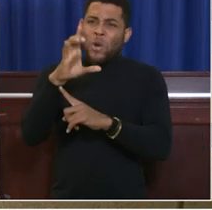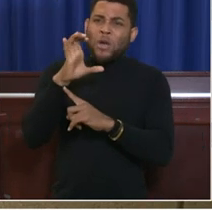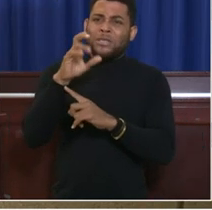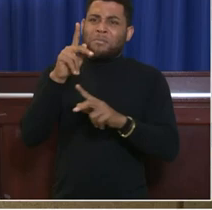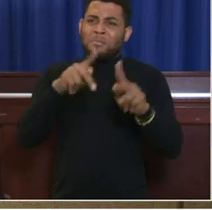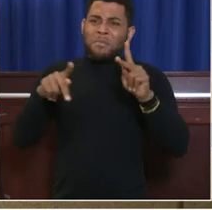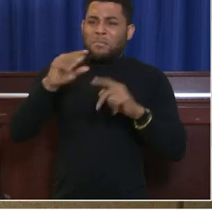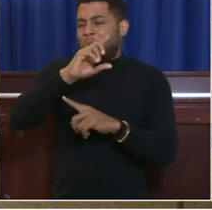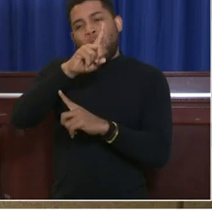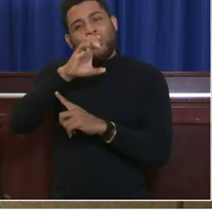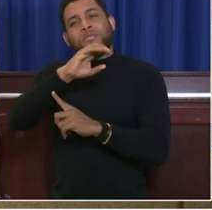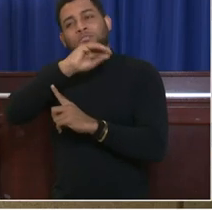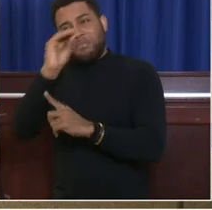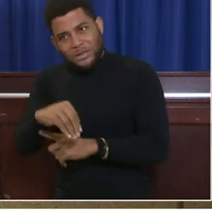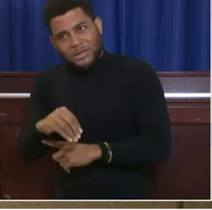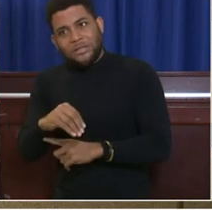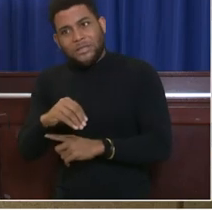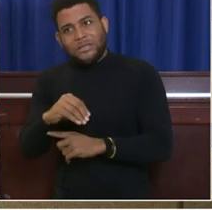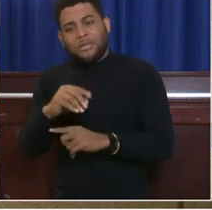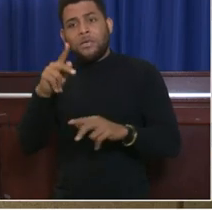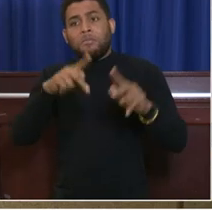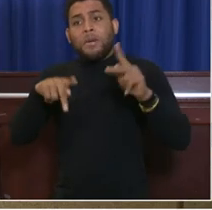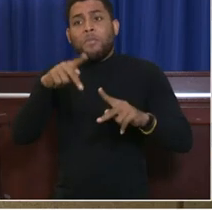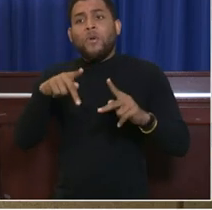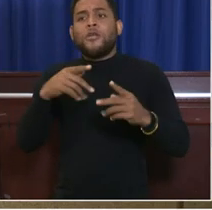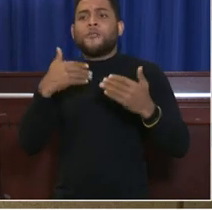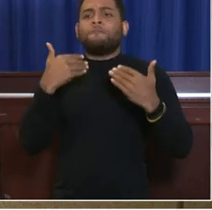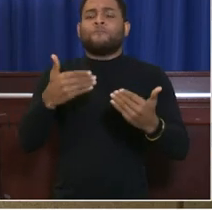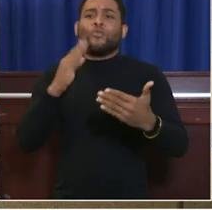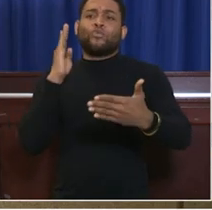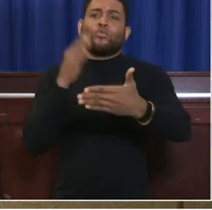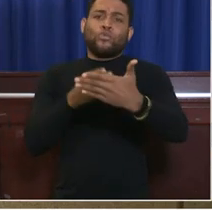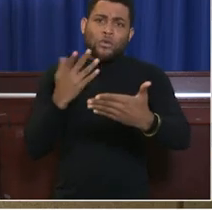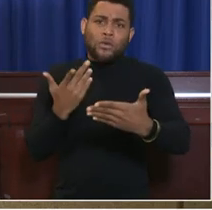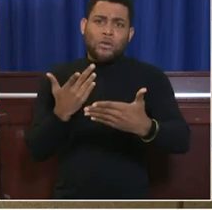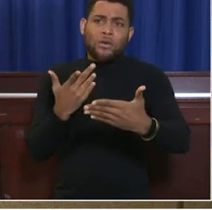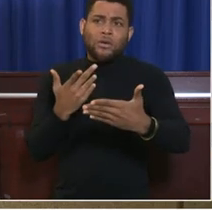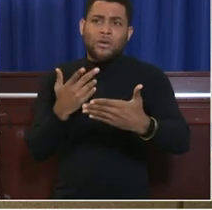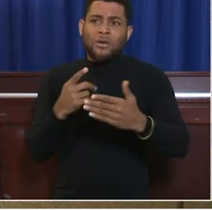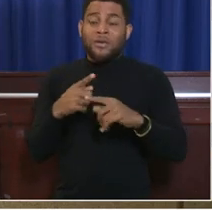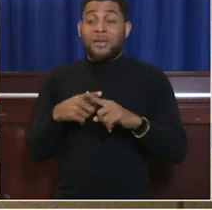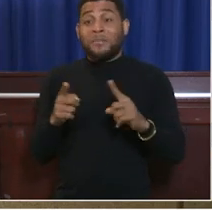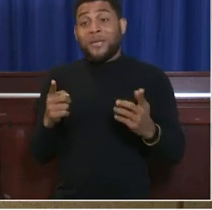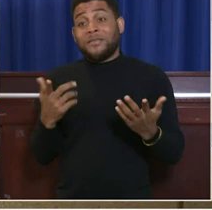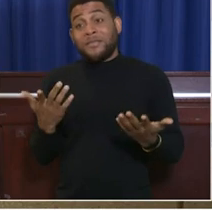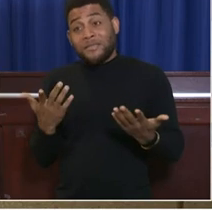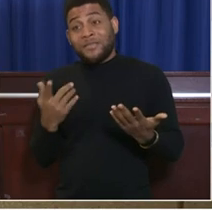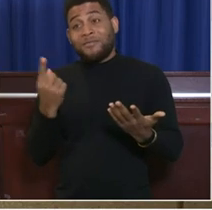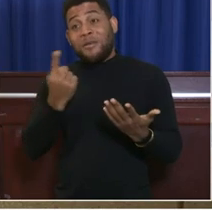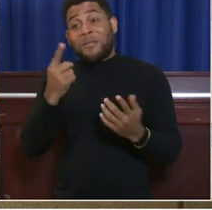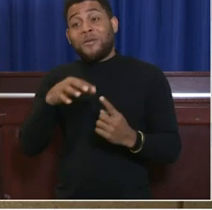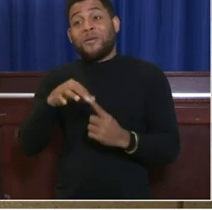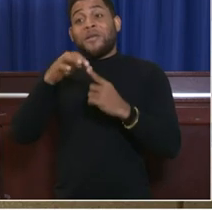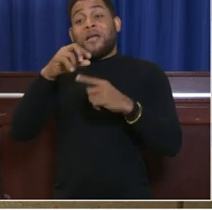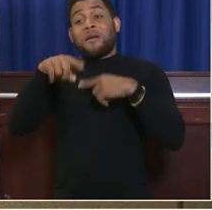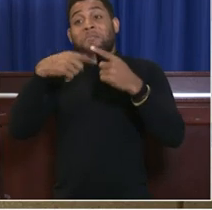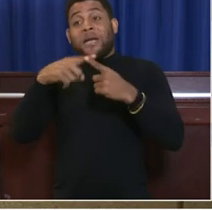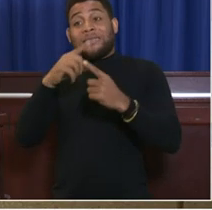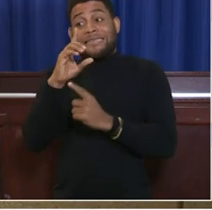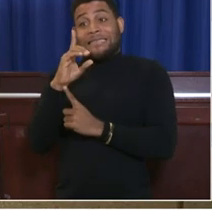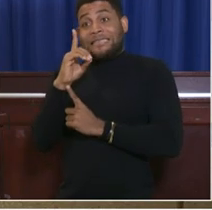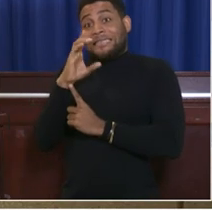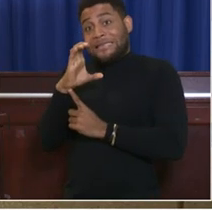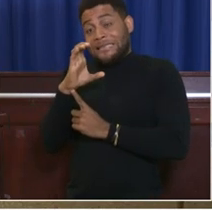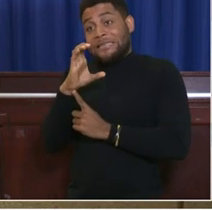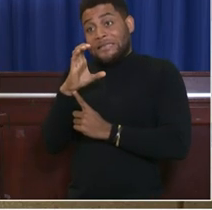going to go into this in greater depth, but one thing that is unique about this district is we are among the minority of